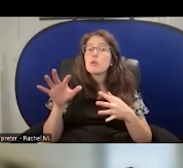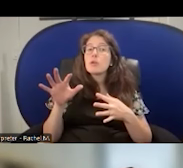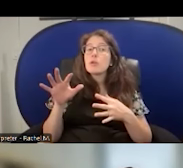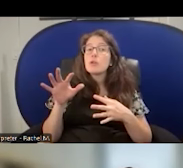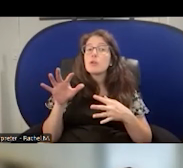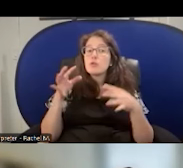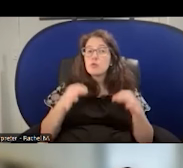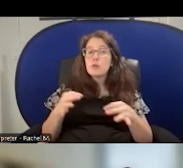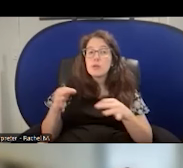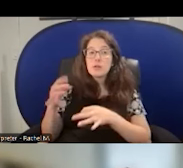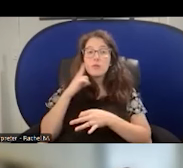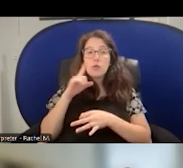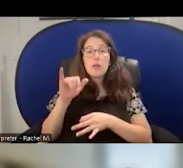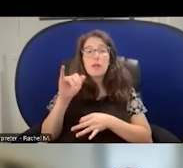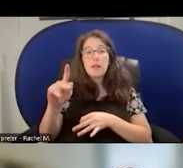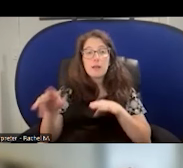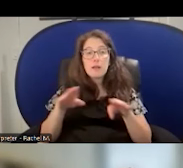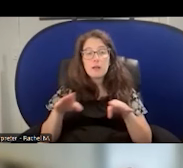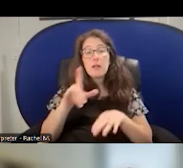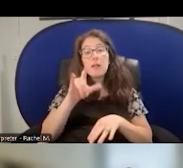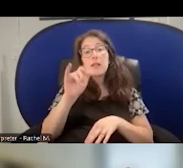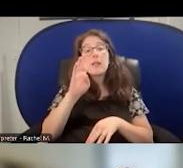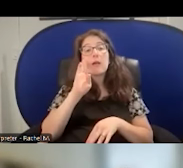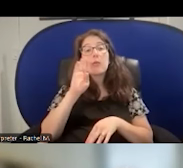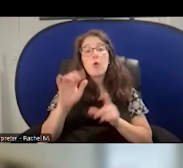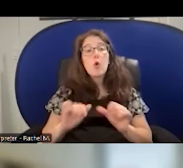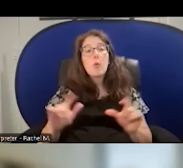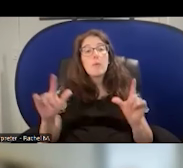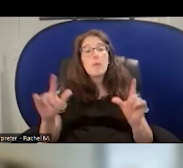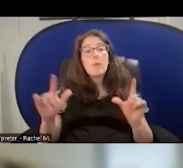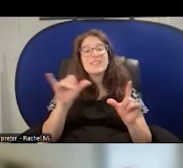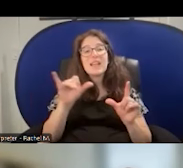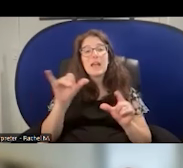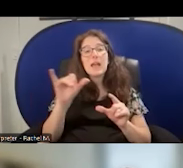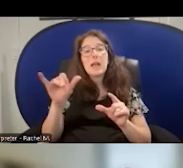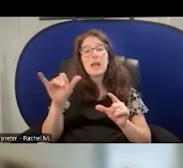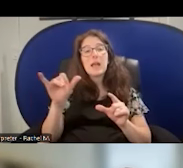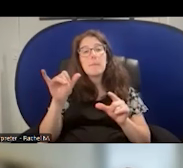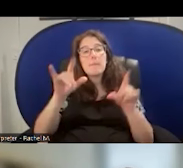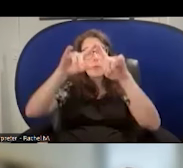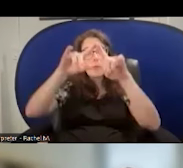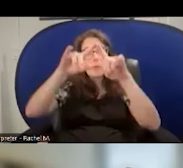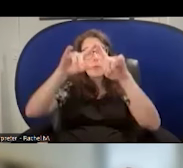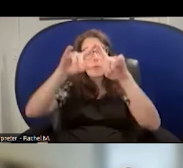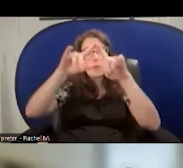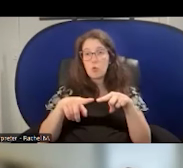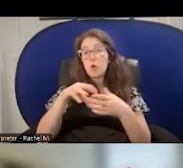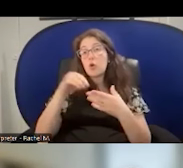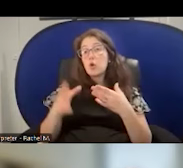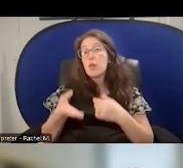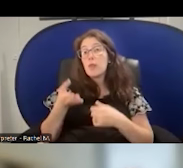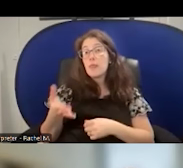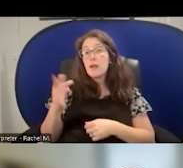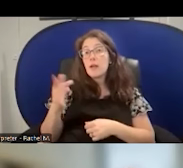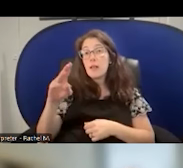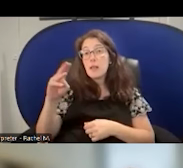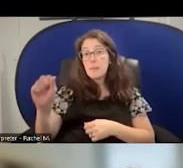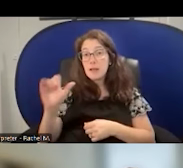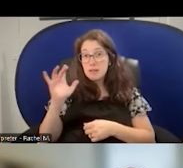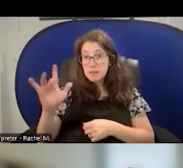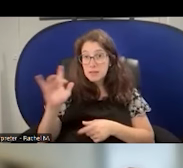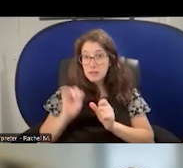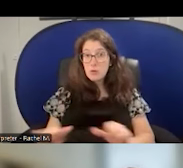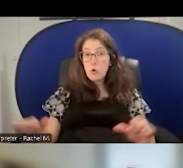is that the link will open in the same window. That student is in the LMS and they click on the link and it opens